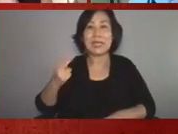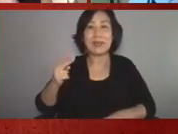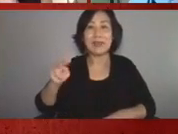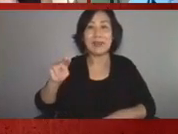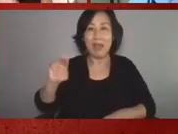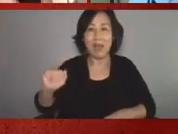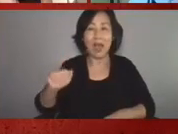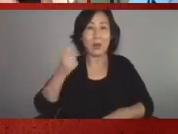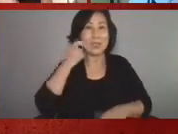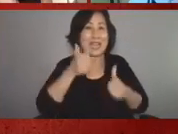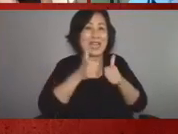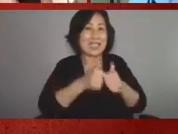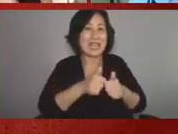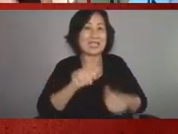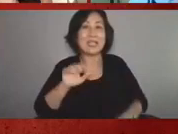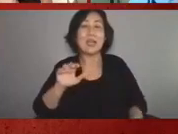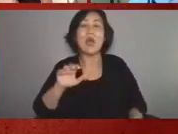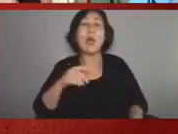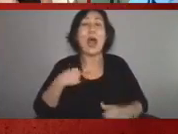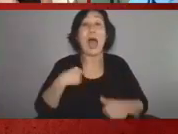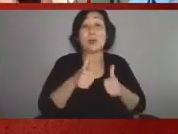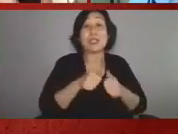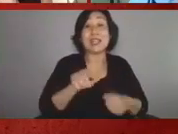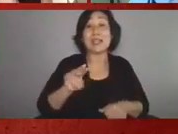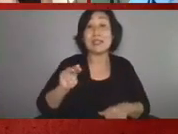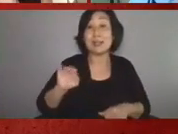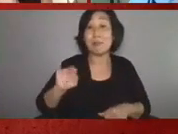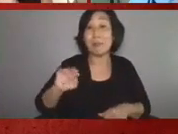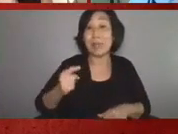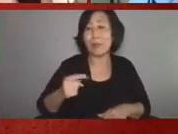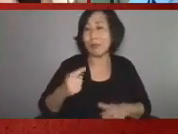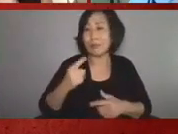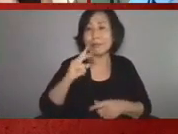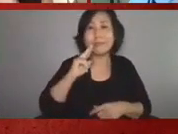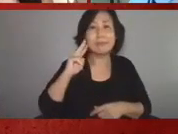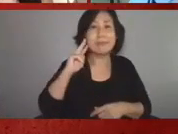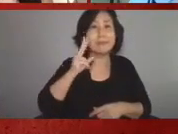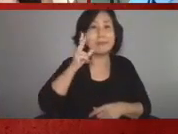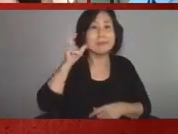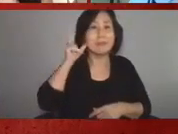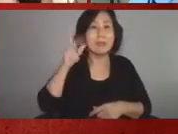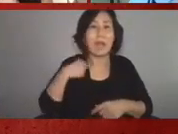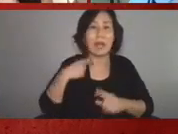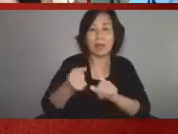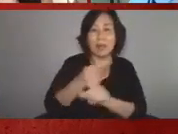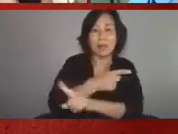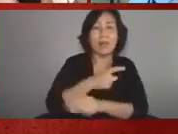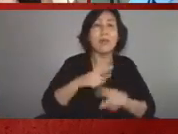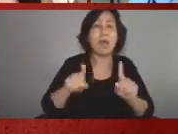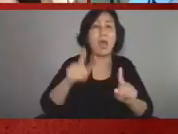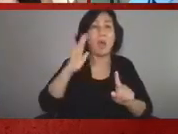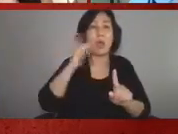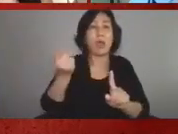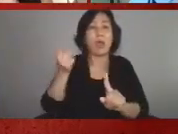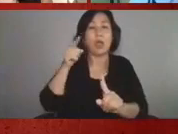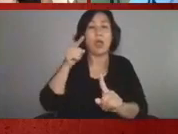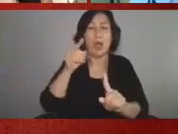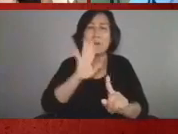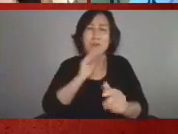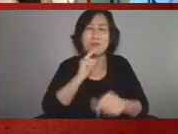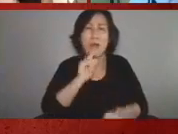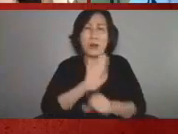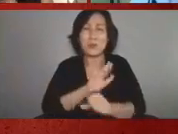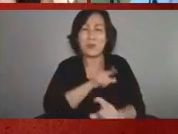texting Ming because I mean, just what, a few days ago, I'm going to like go off on this tangent, but it will come back to Mulan, I promise.